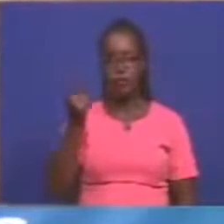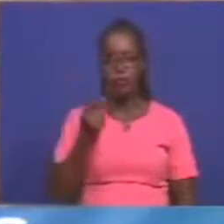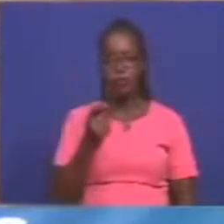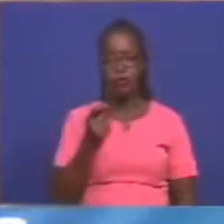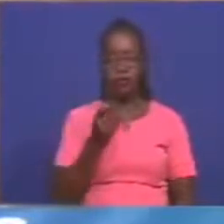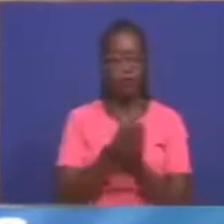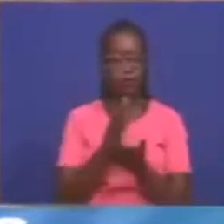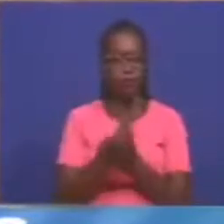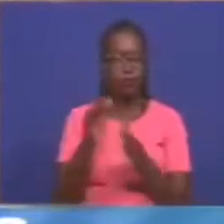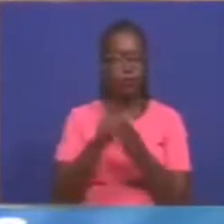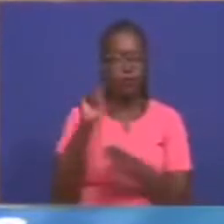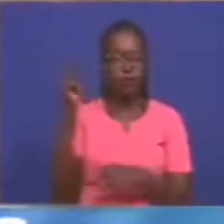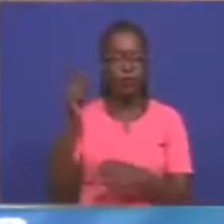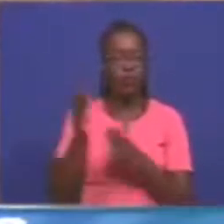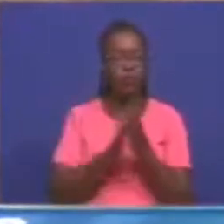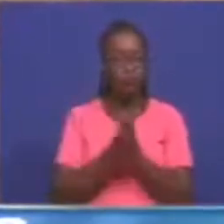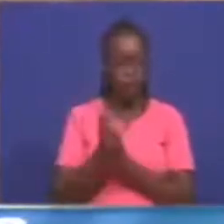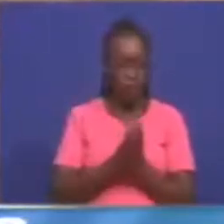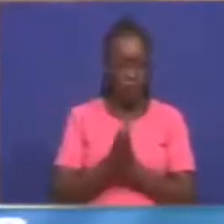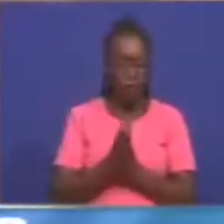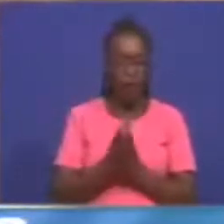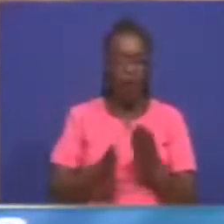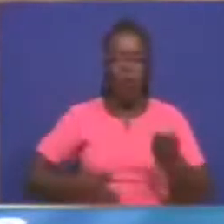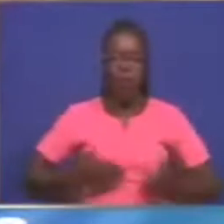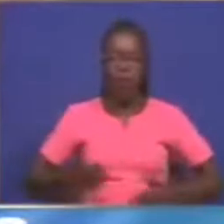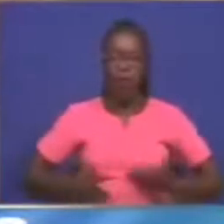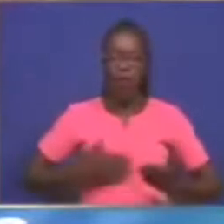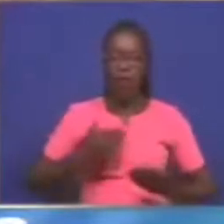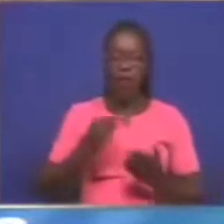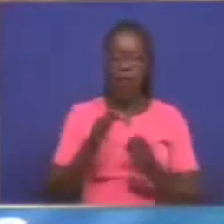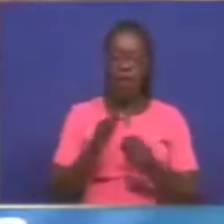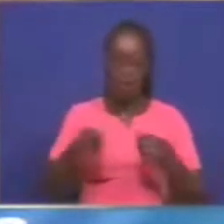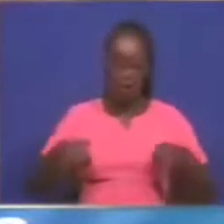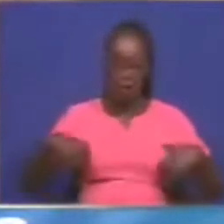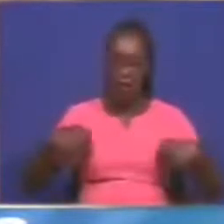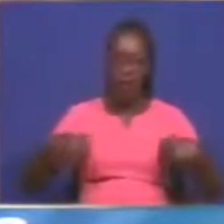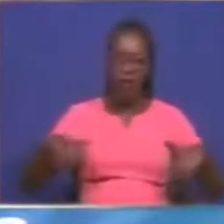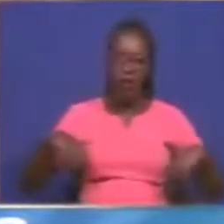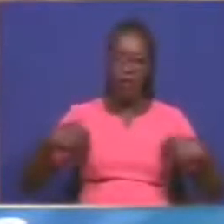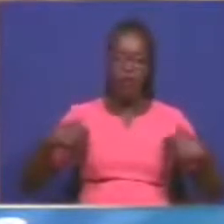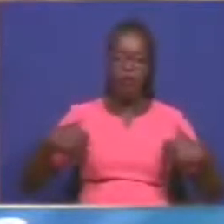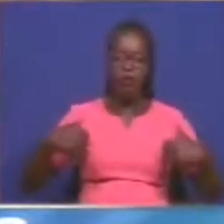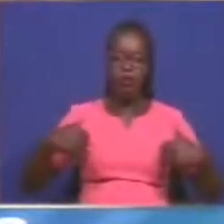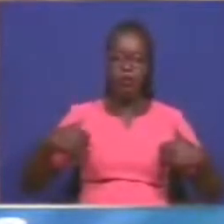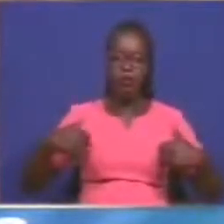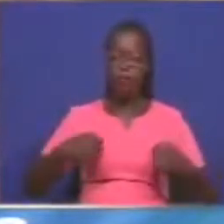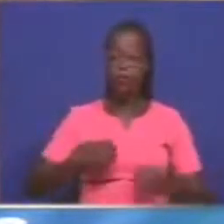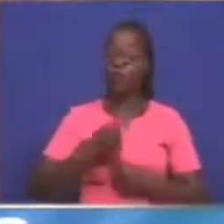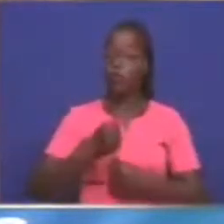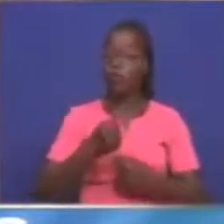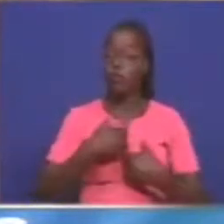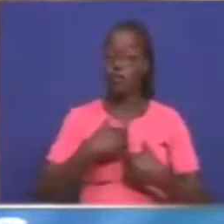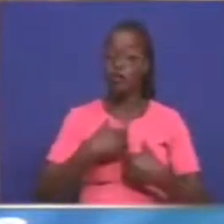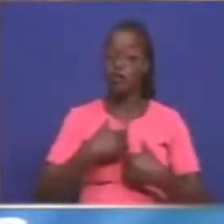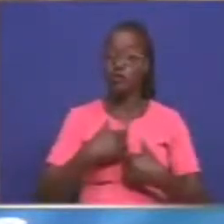Indeed, all Kenyans are excited and proud, and we have confidence, Madam